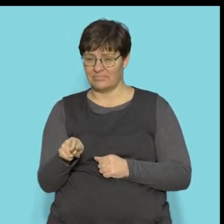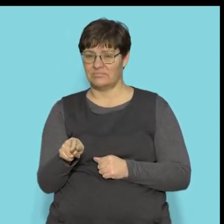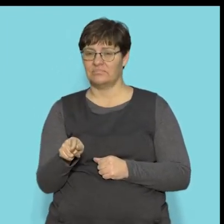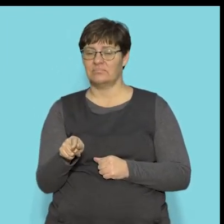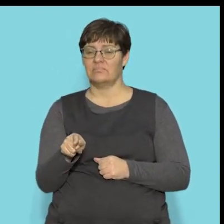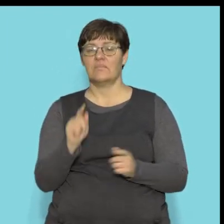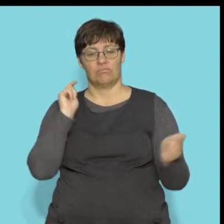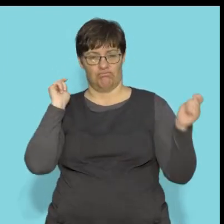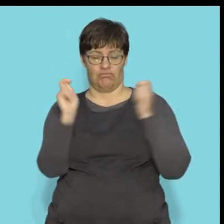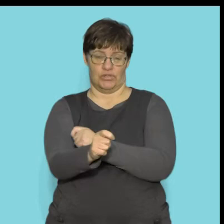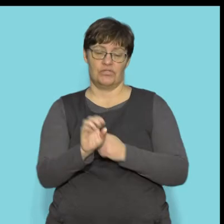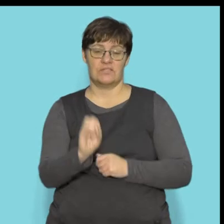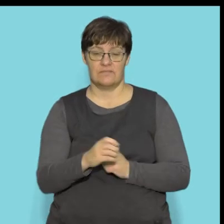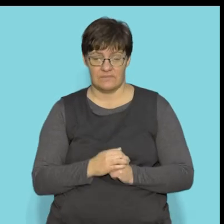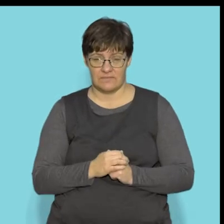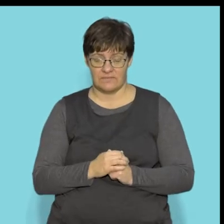been overturned.